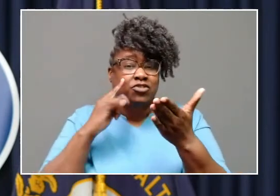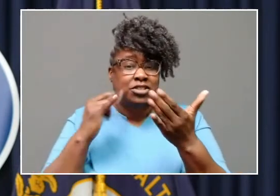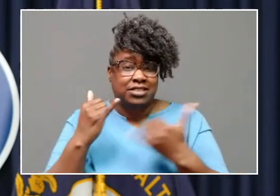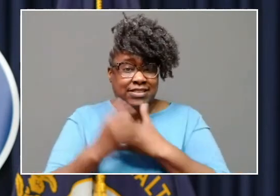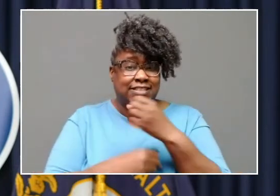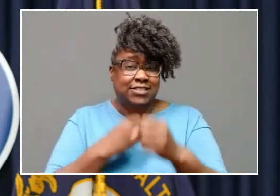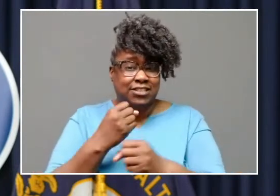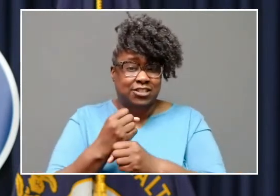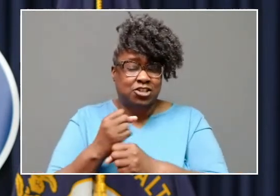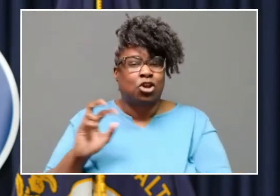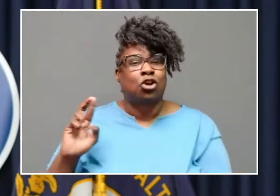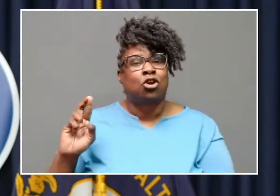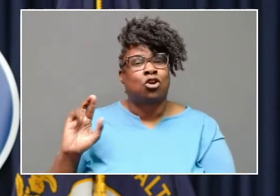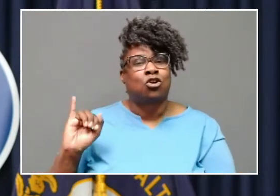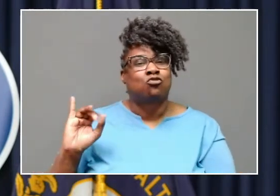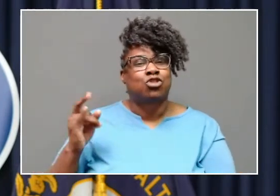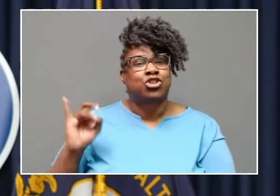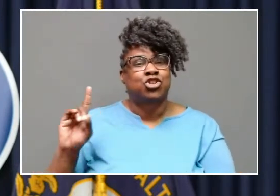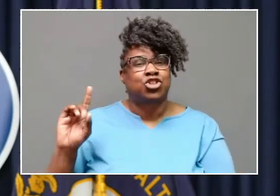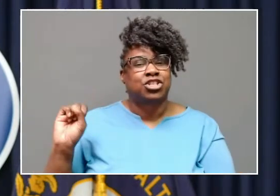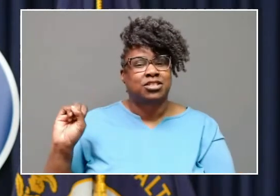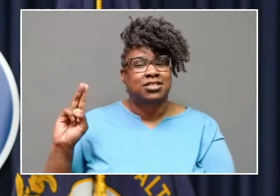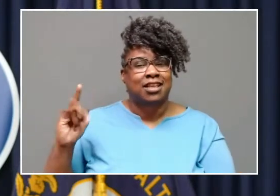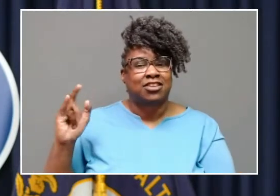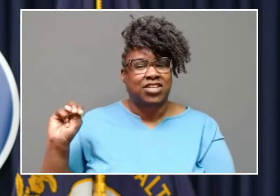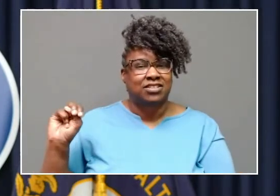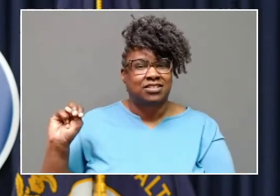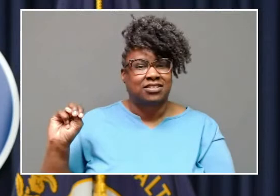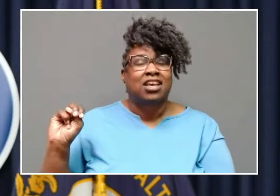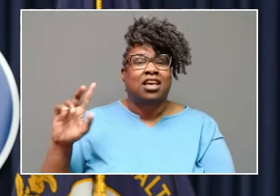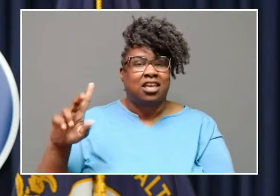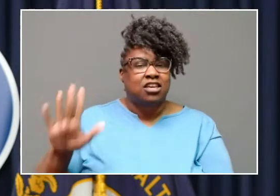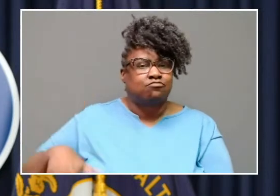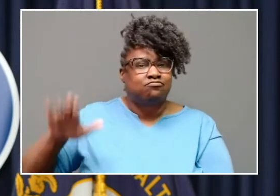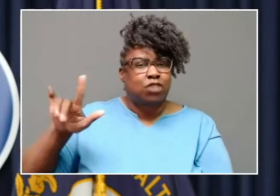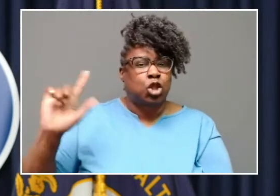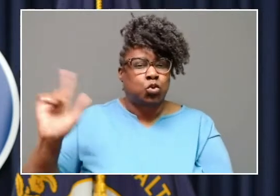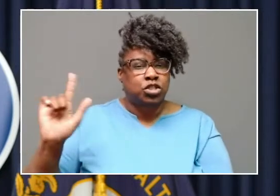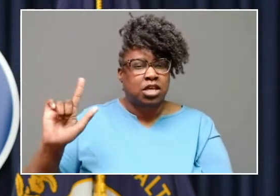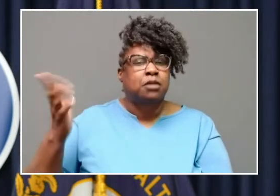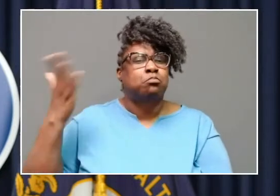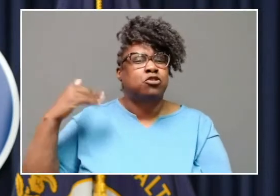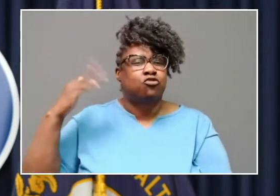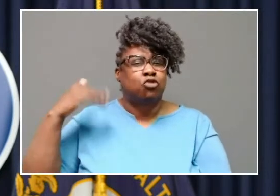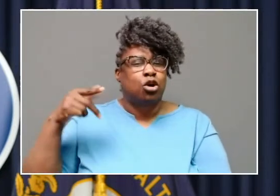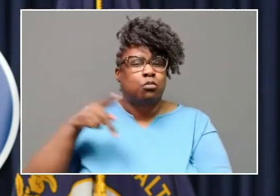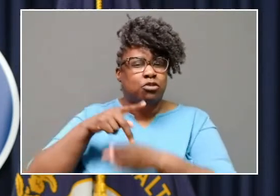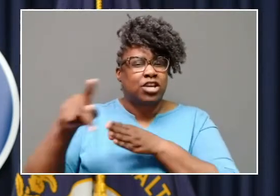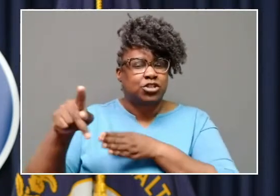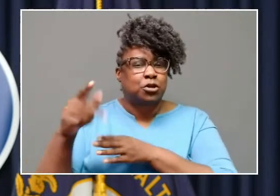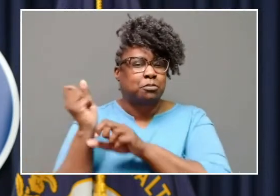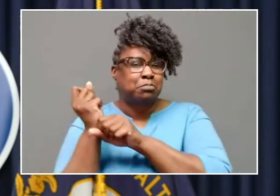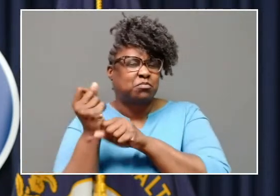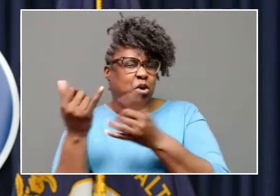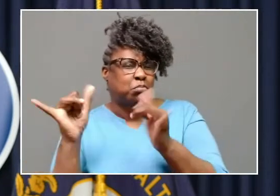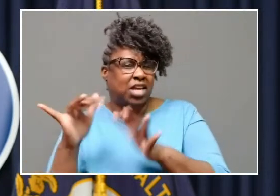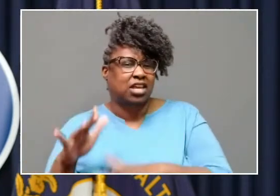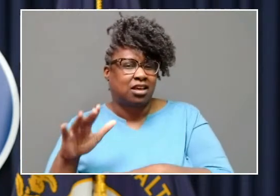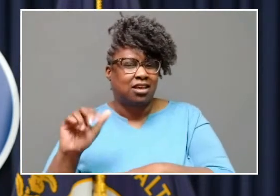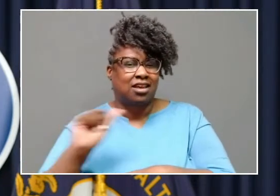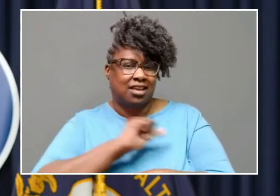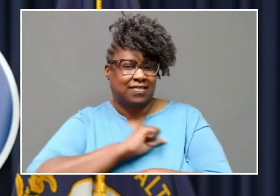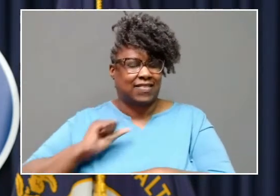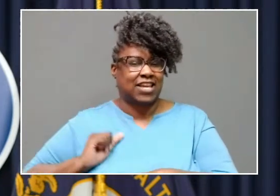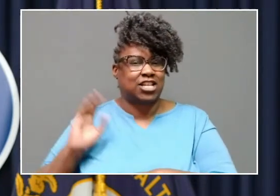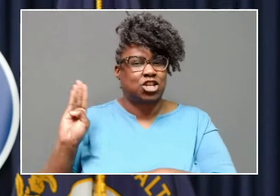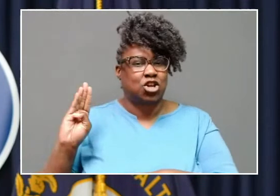Richard Sullivan. Richard is a Louisville native and former pro baseball player with the Atlanta Braves, so he is both an accomplished artist and was